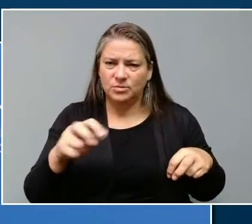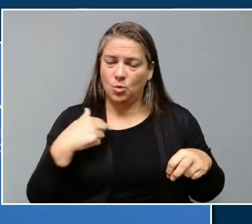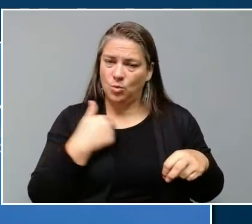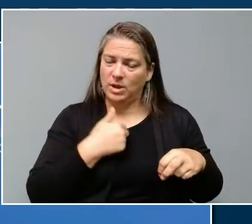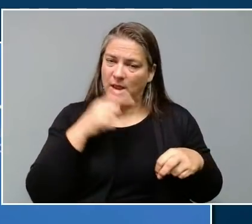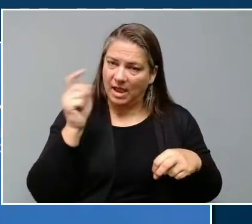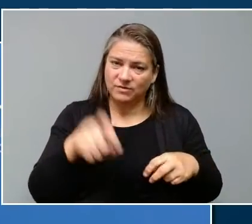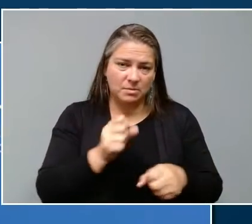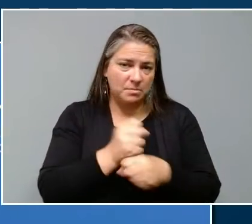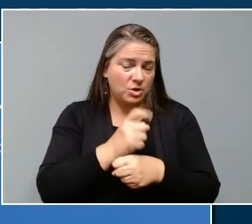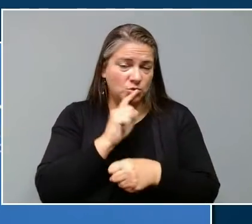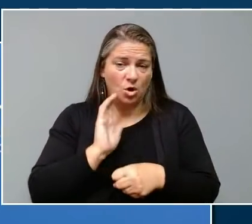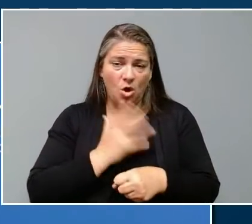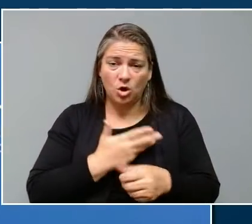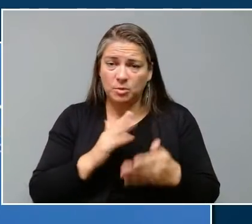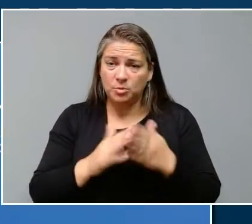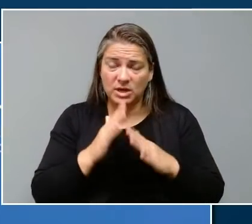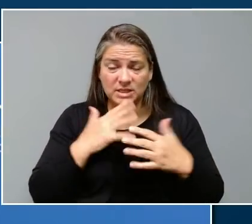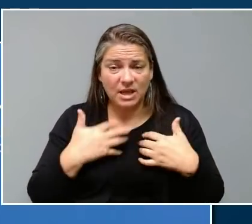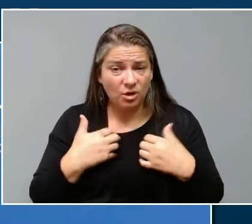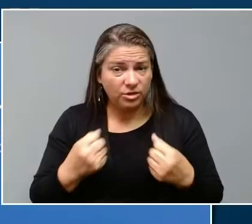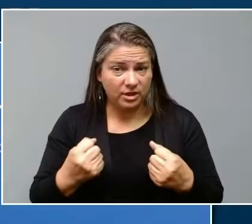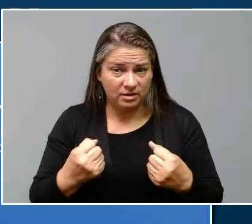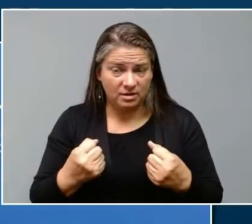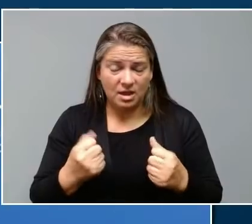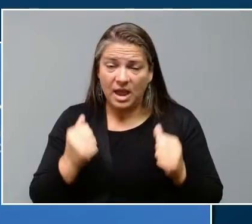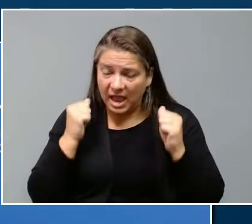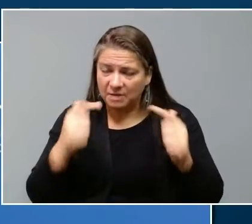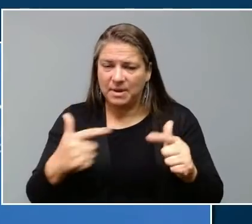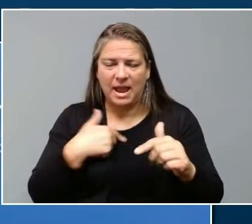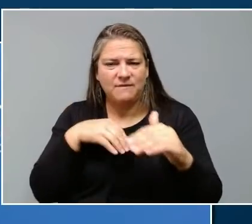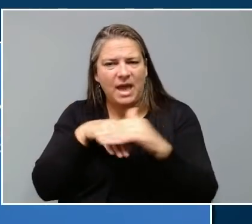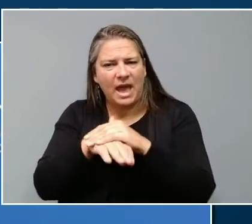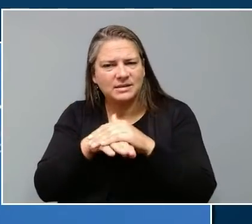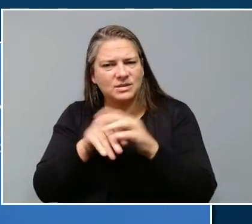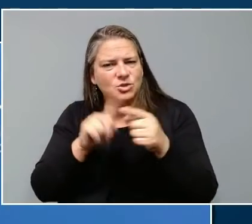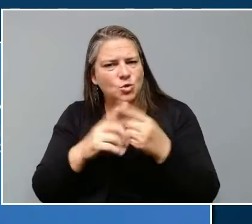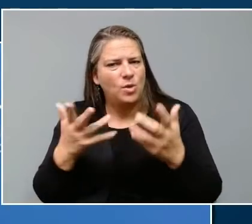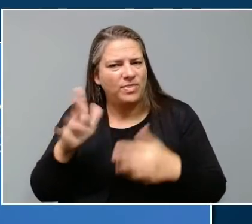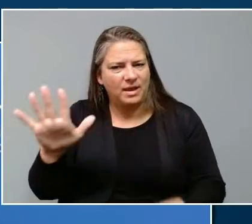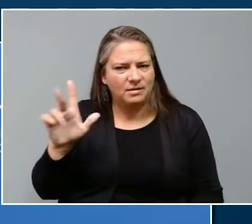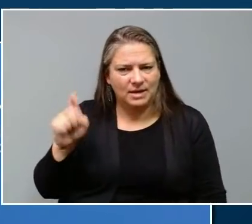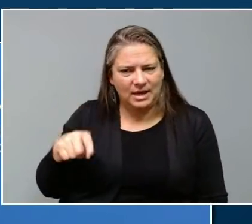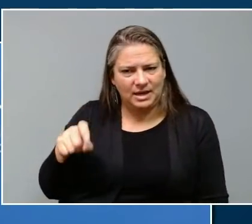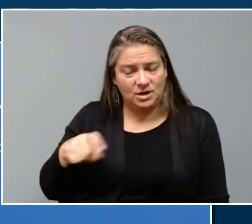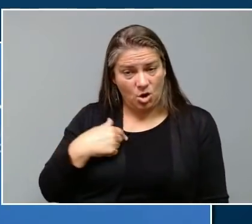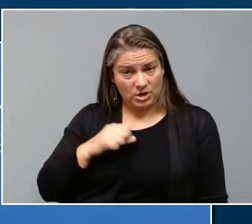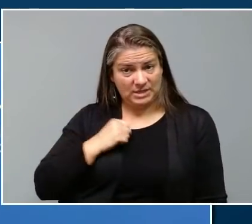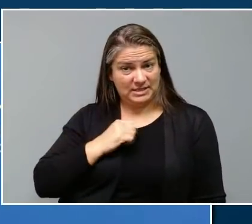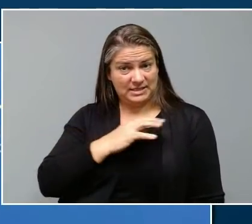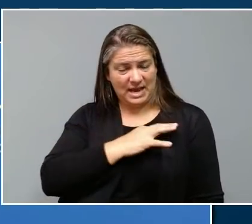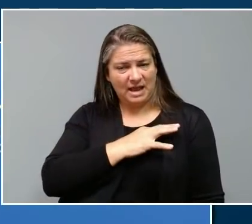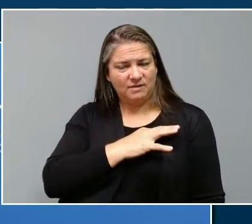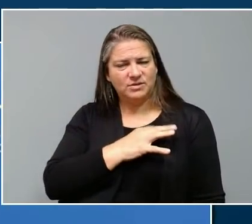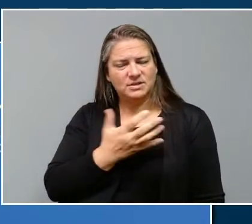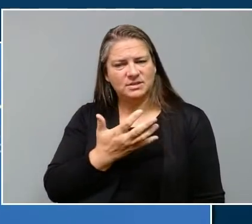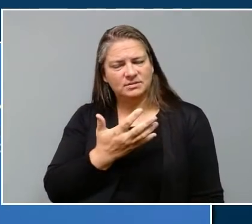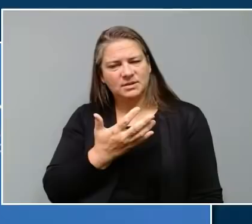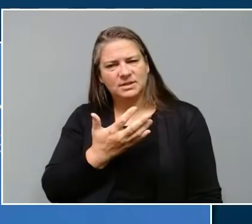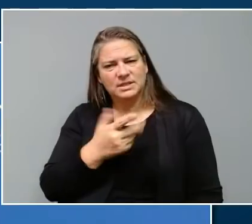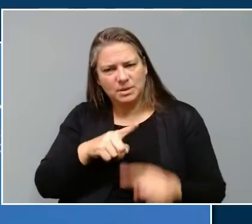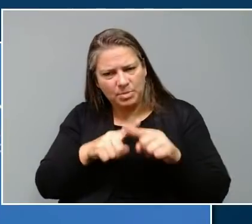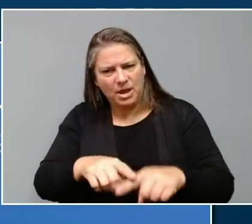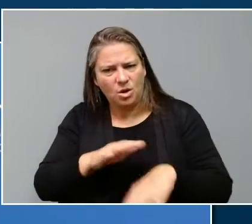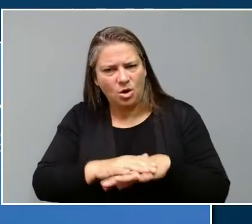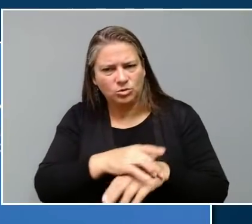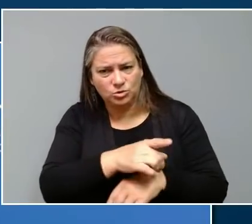healthy and that everyone here has access to the care they need. Our staff is counting on those of you listening at home to play your part.